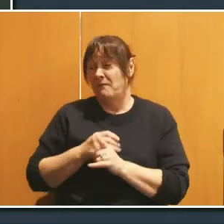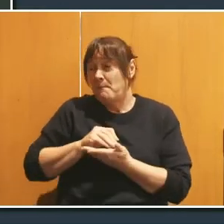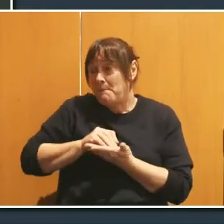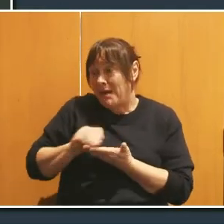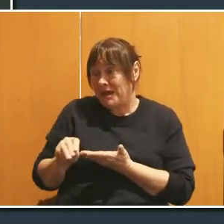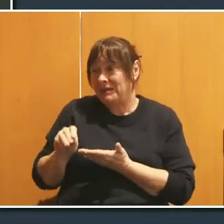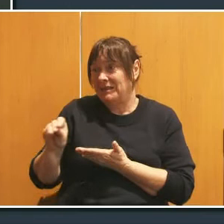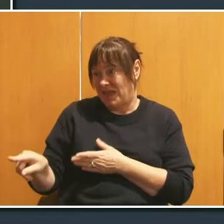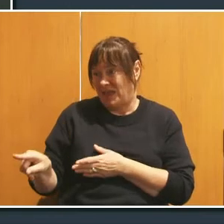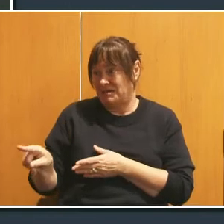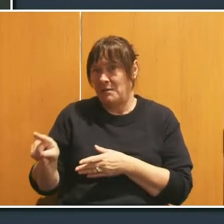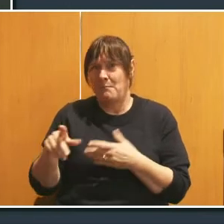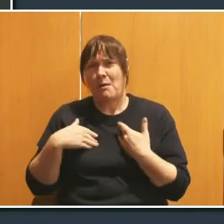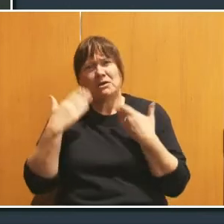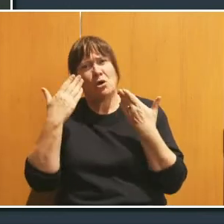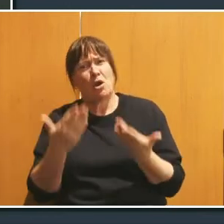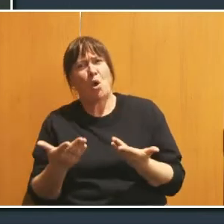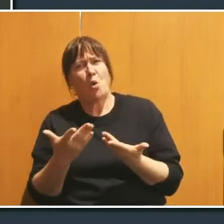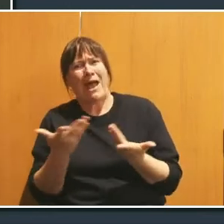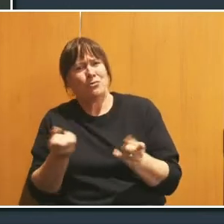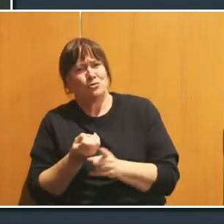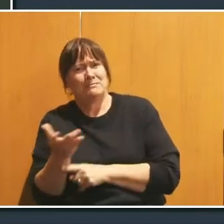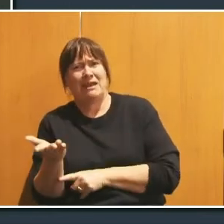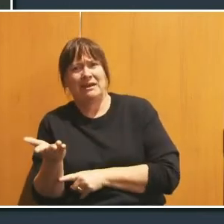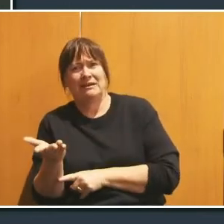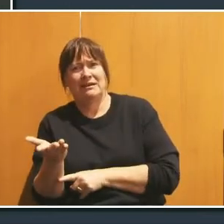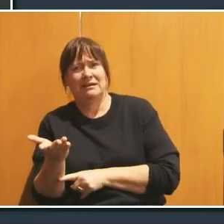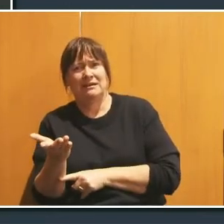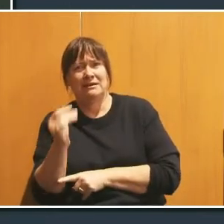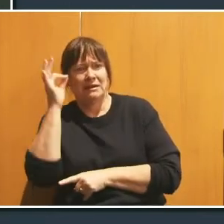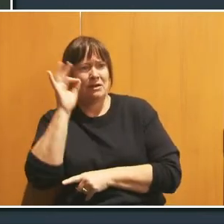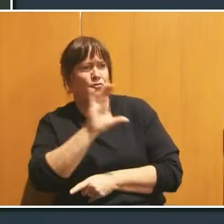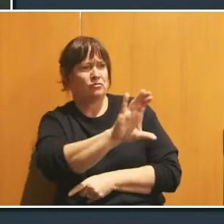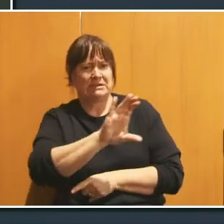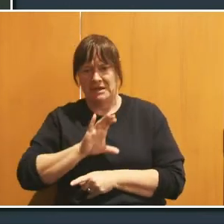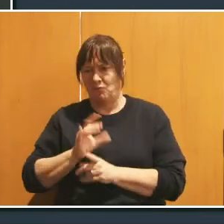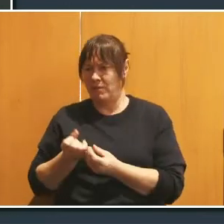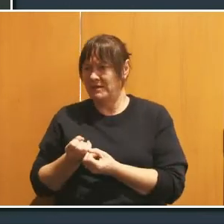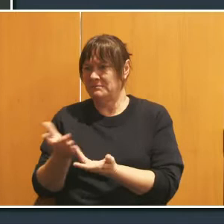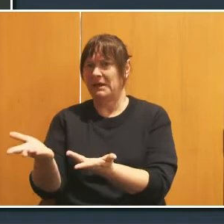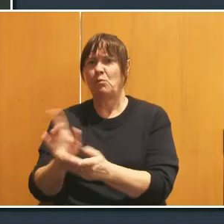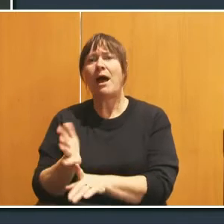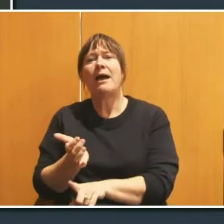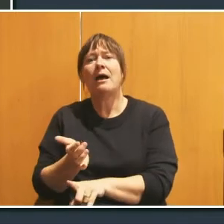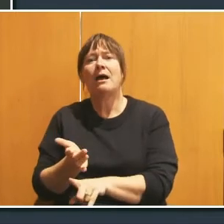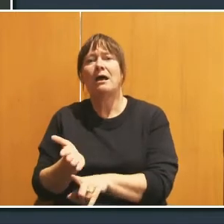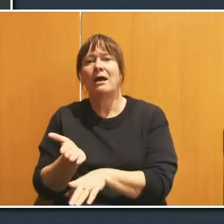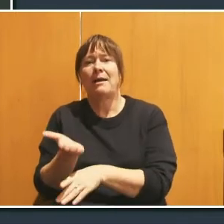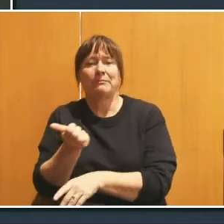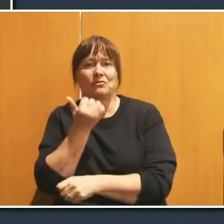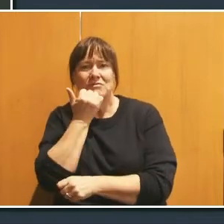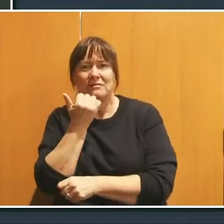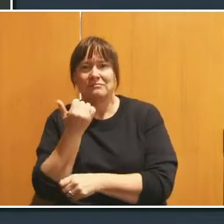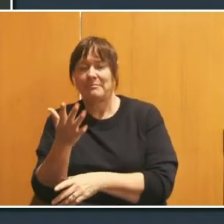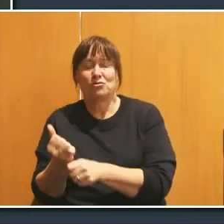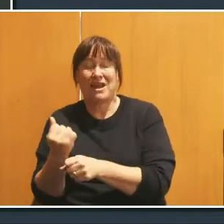what infrastructure Napier has had to upgrade for that, and that's partly probably